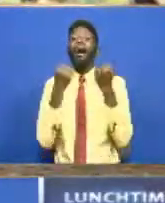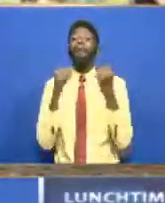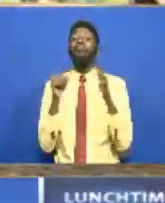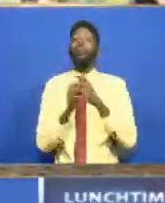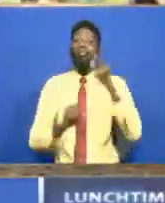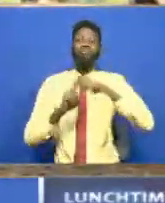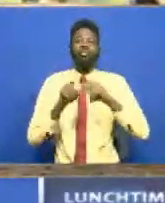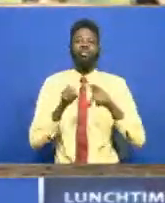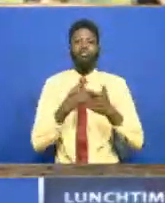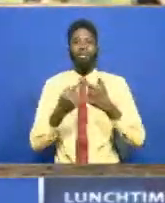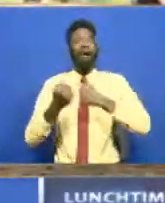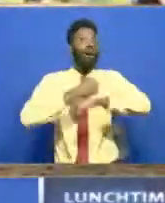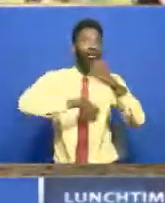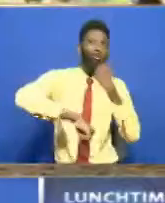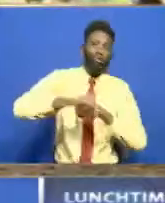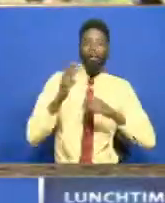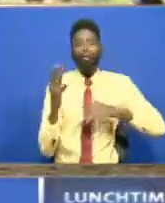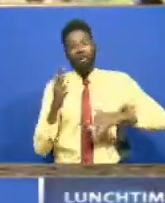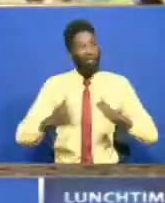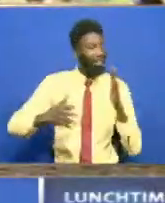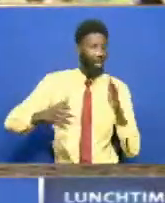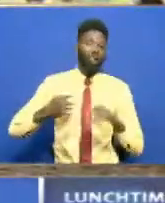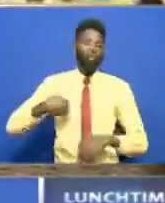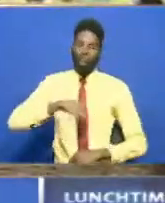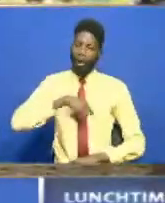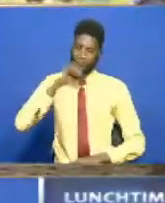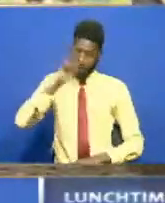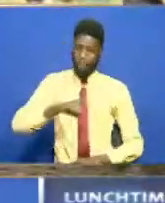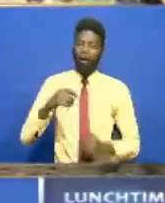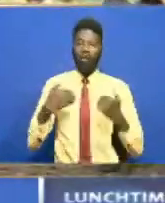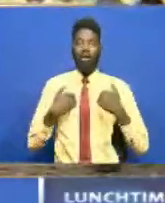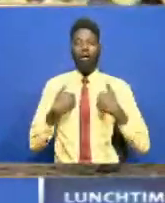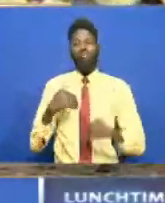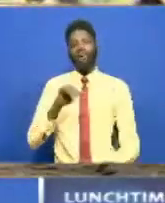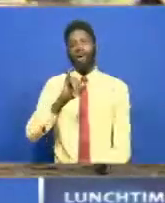We must have ICU beds in every ward.